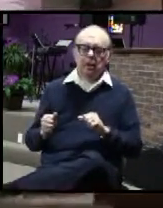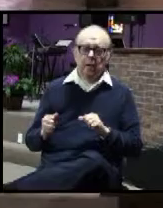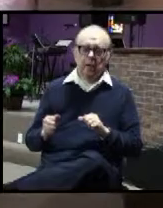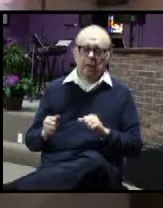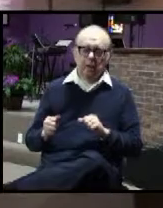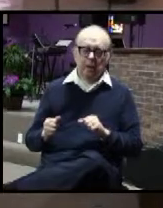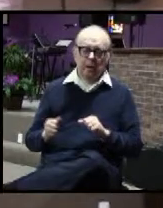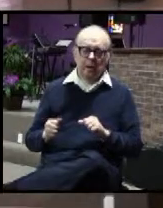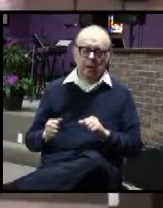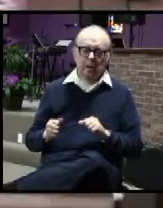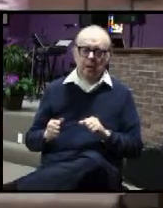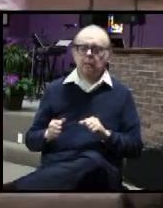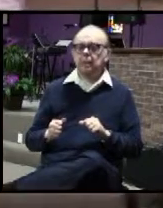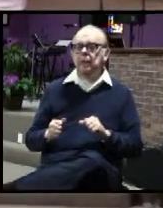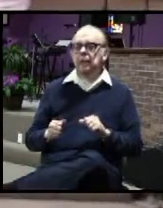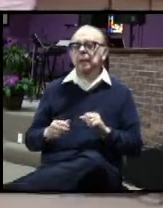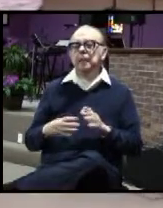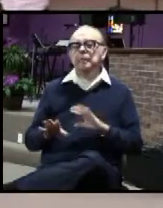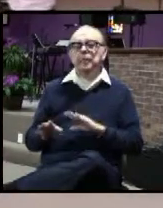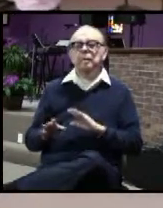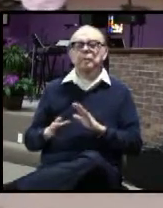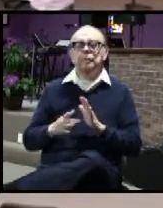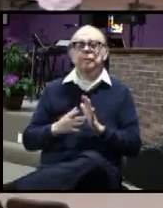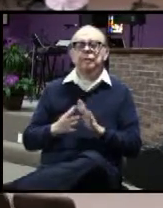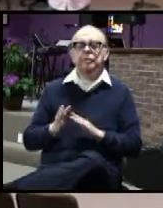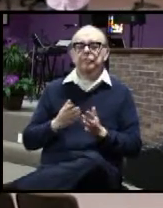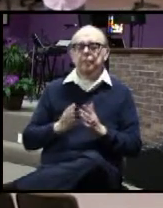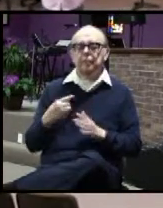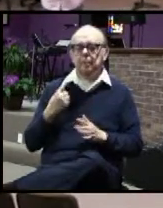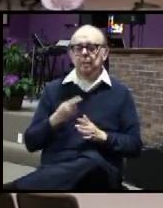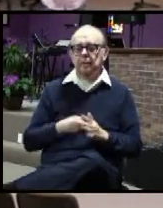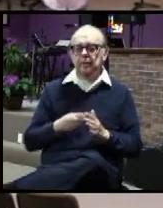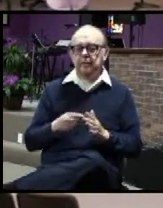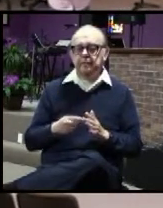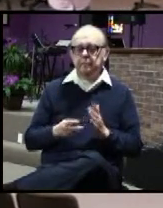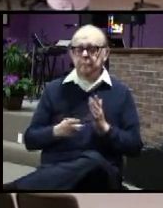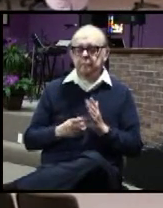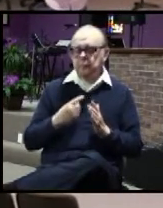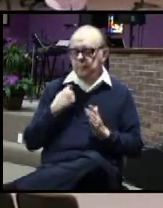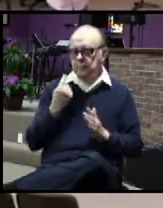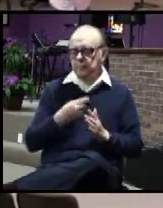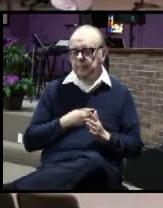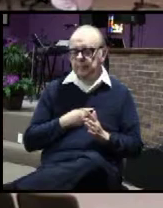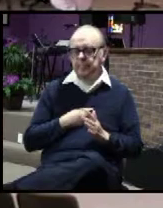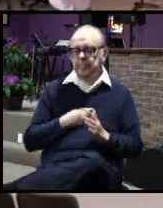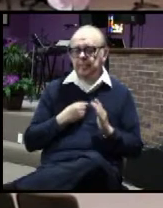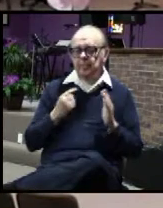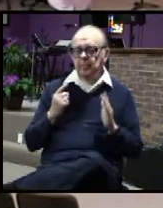becomes Jesus in us, okay? What he's saying is that we hold the